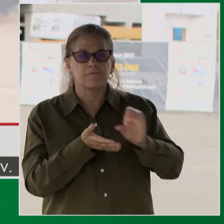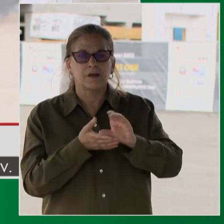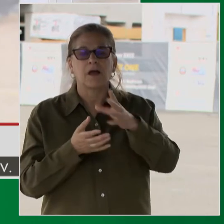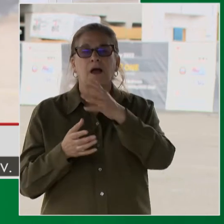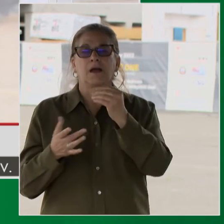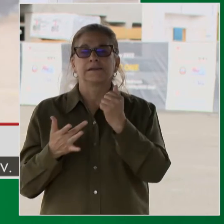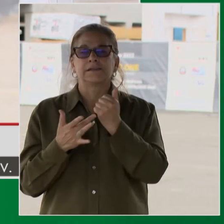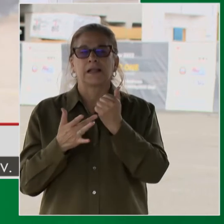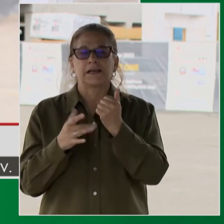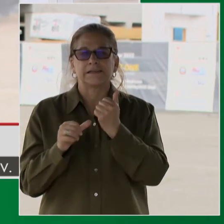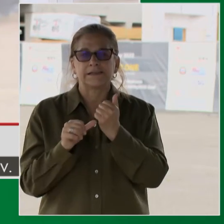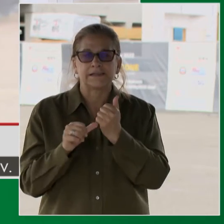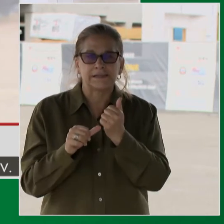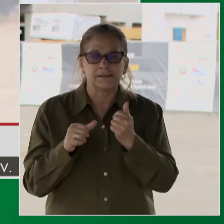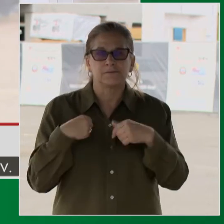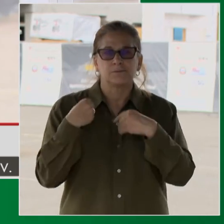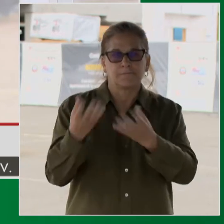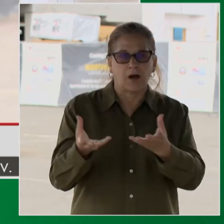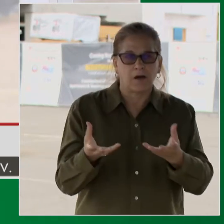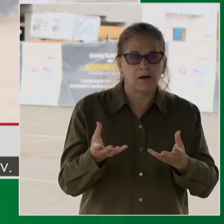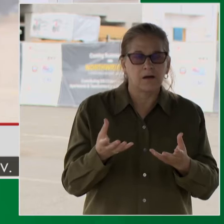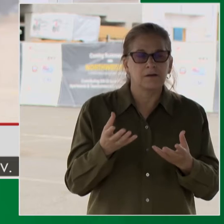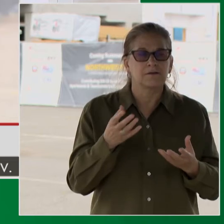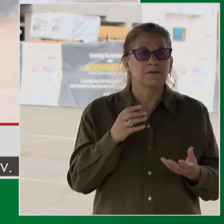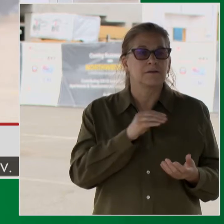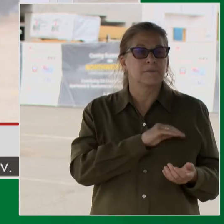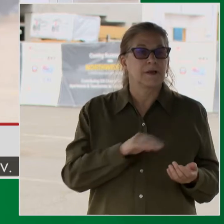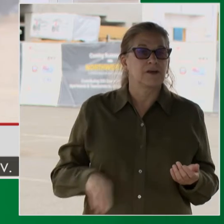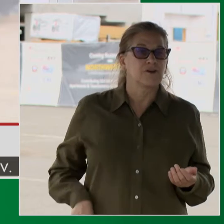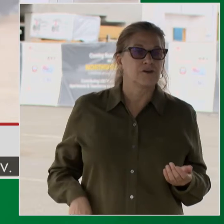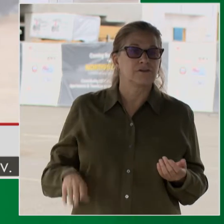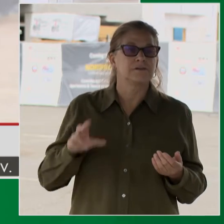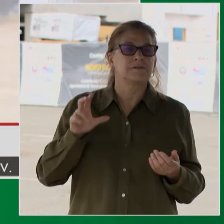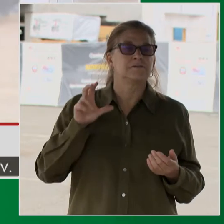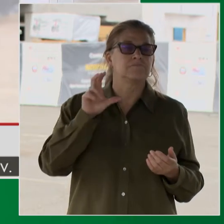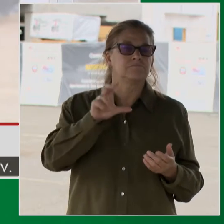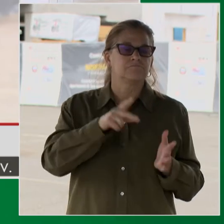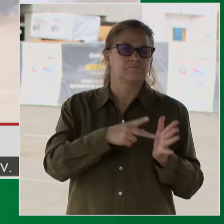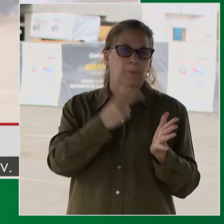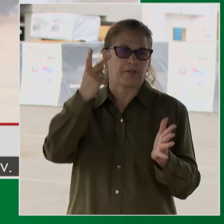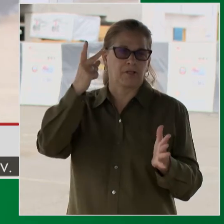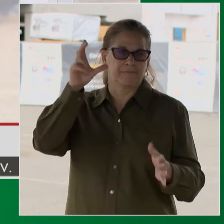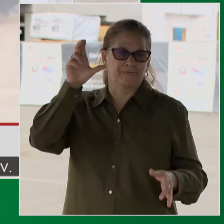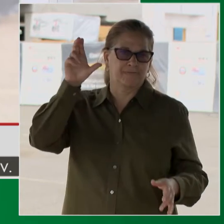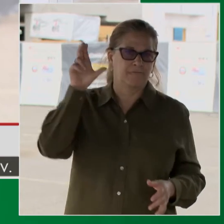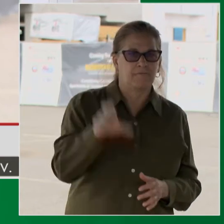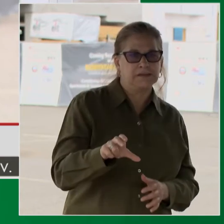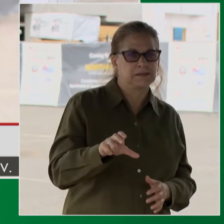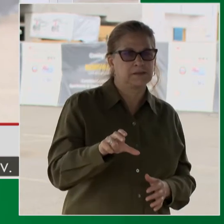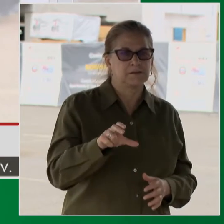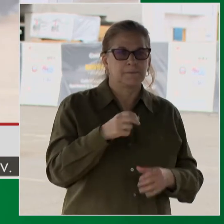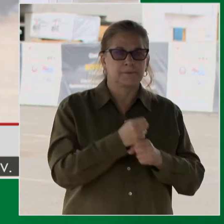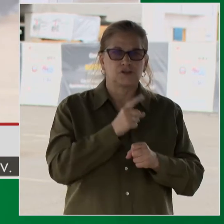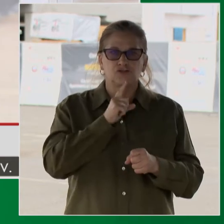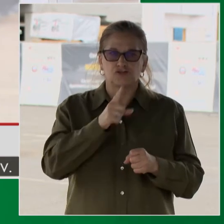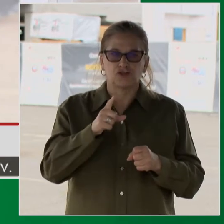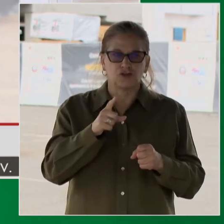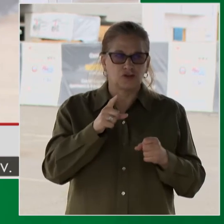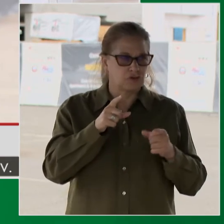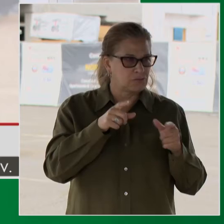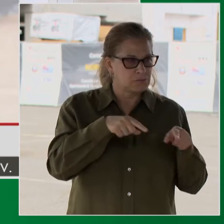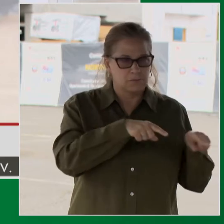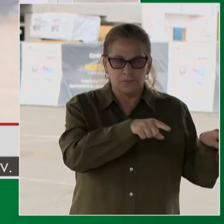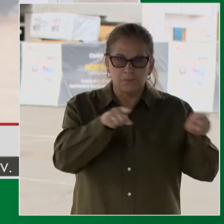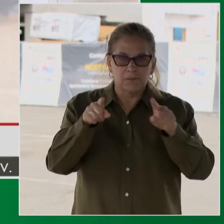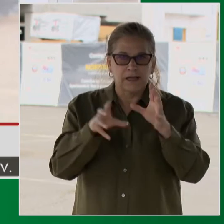on. Mayor Bowser has doubled the number of main streets under her tenure here to be able to really provide that hands-on training and technical